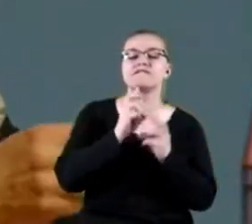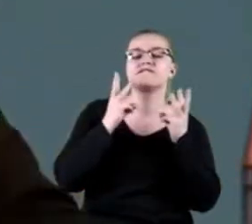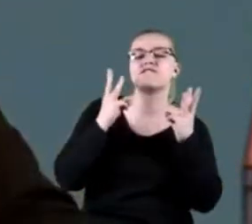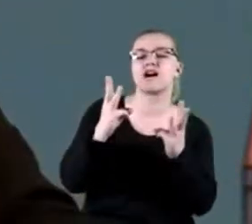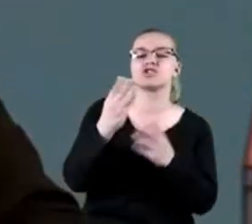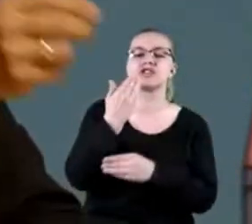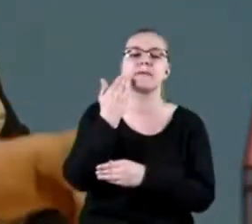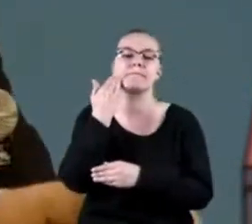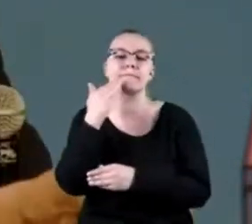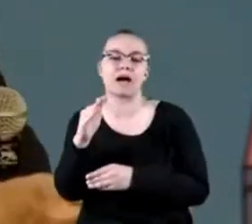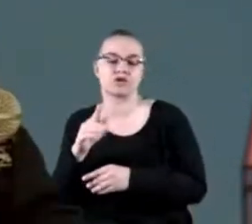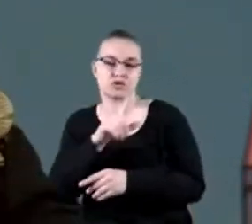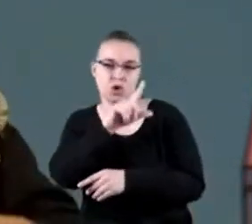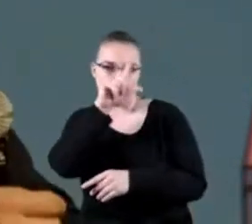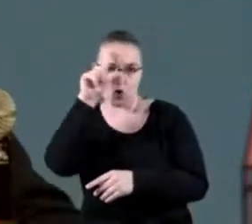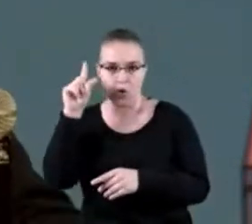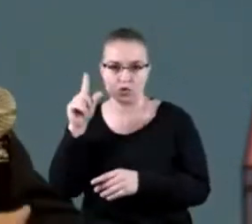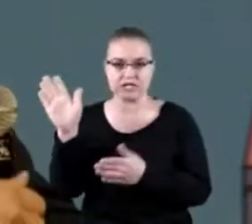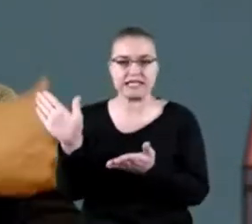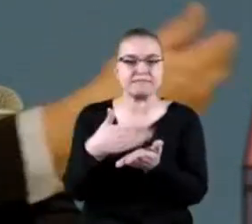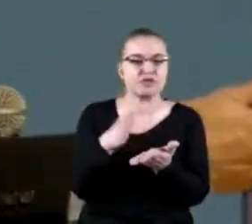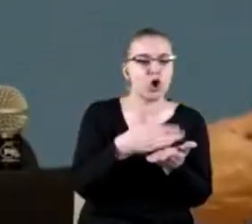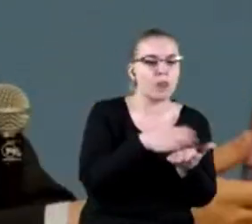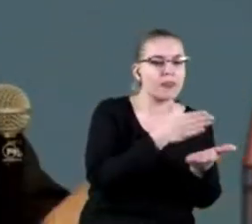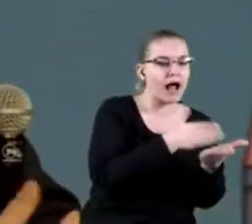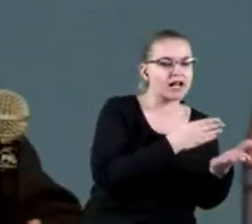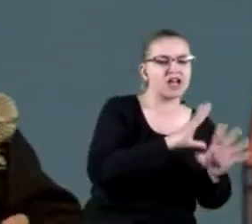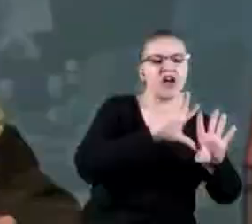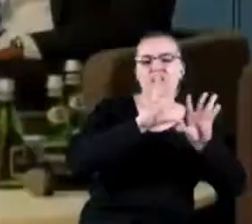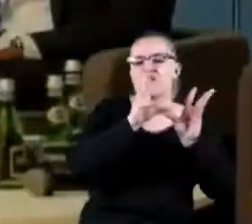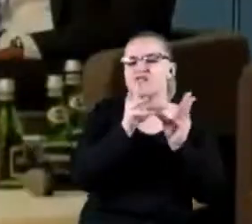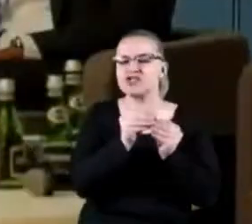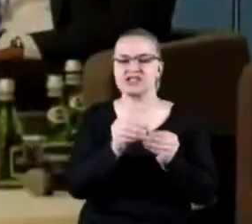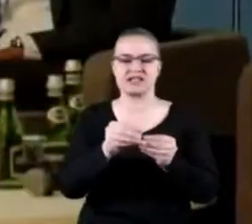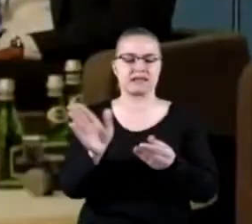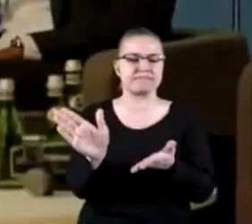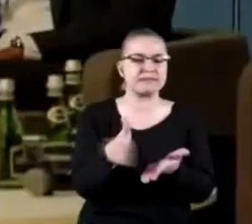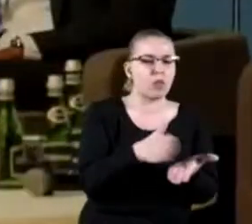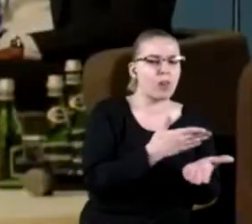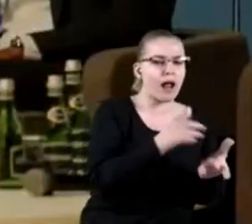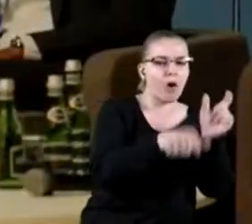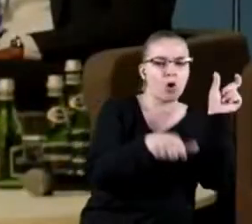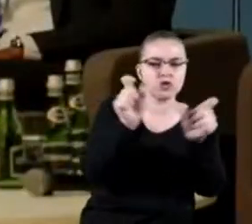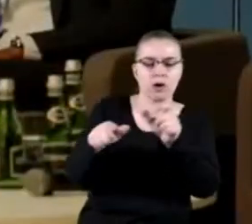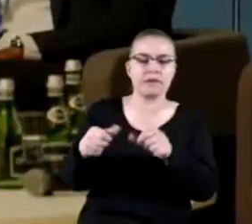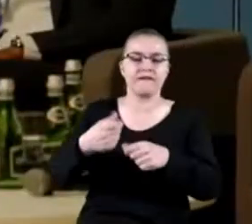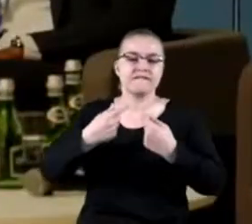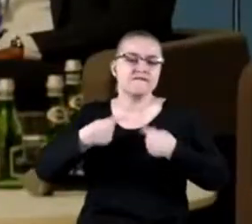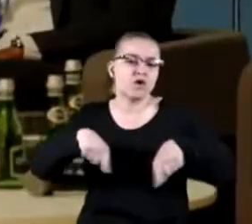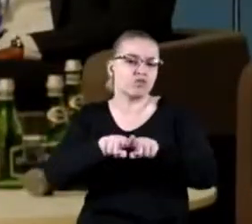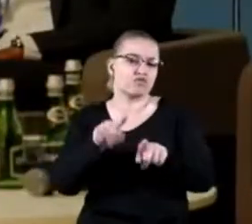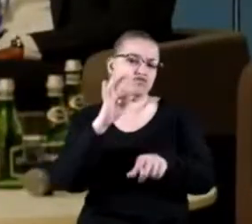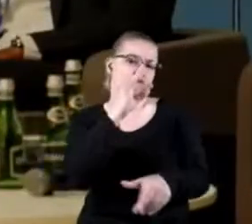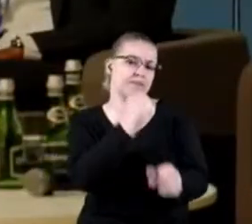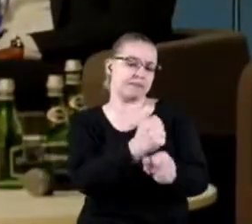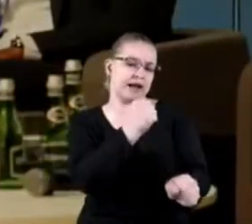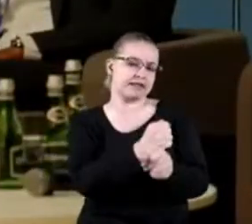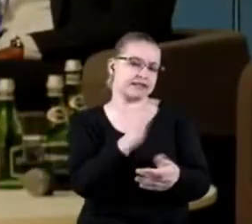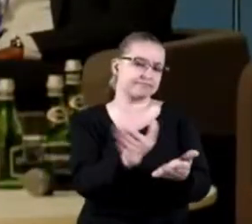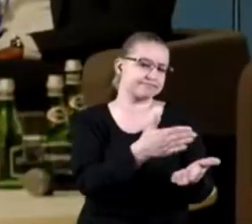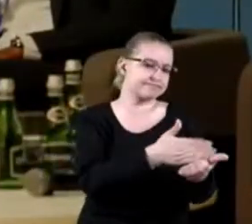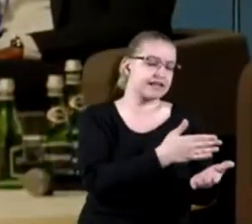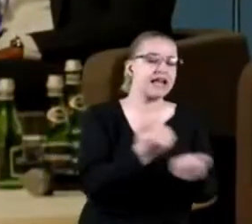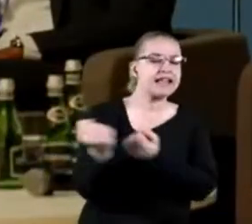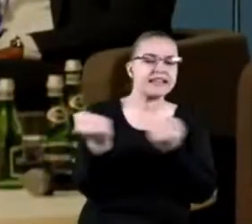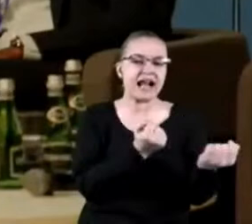cleaning, doing sanitation, doing health actions, doing transport. We need to protect the